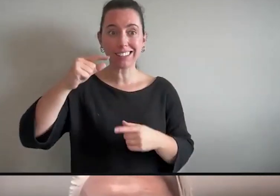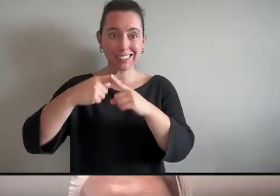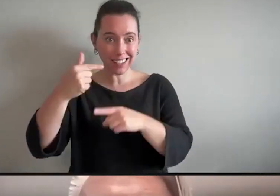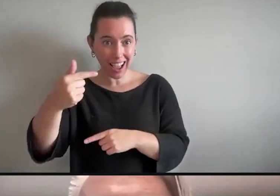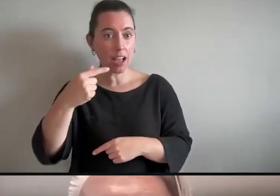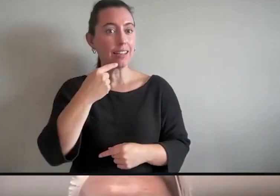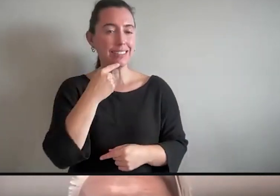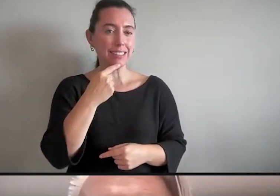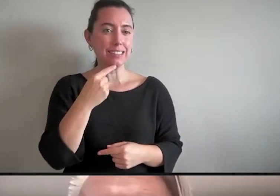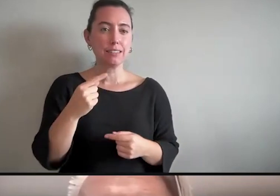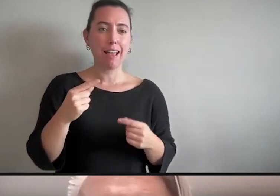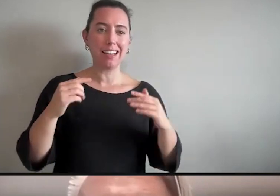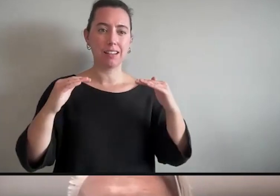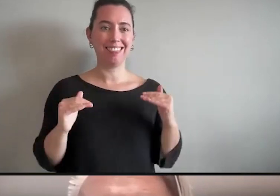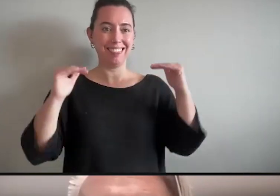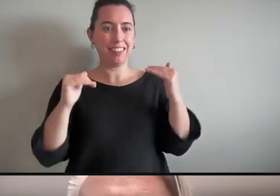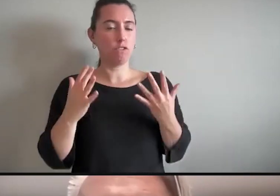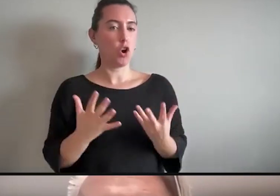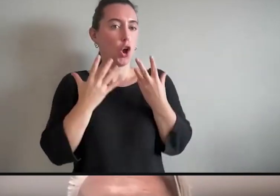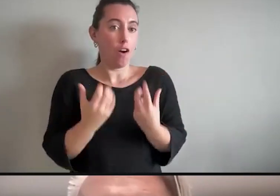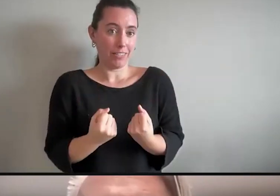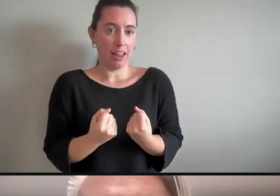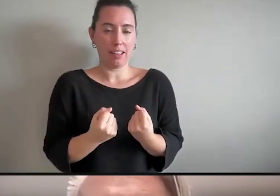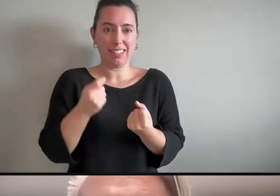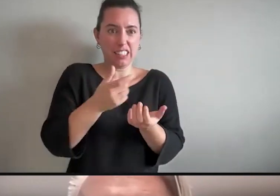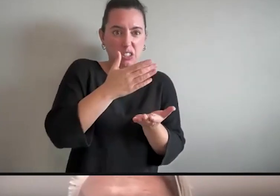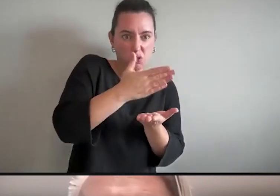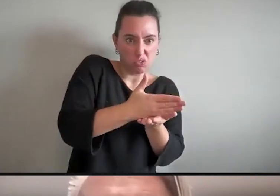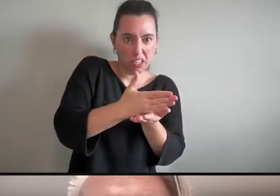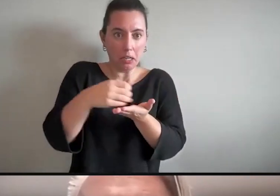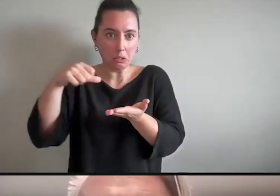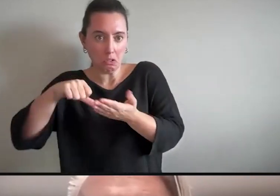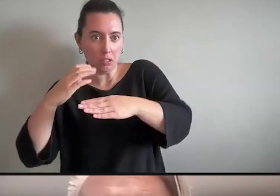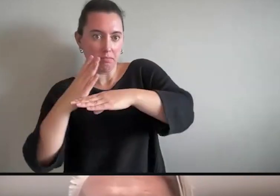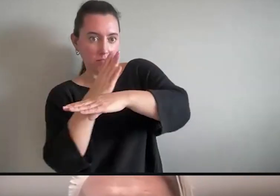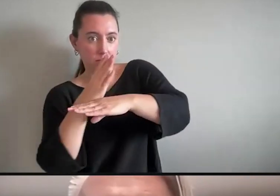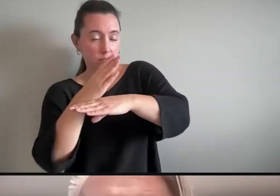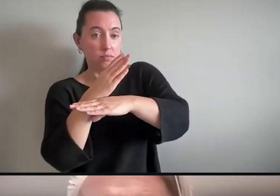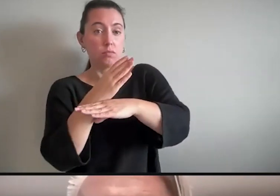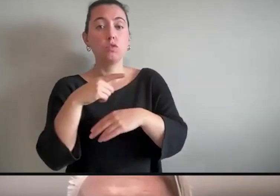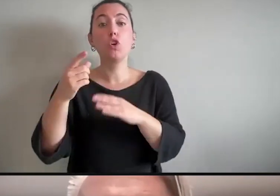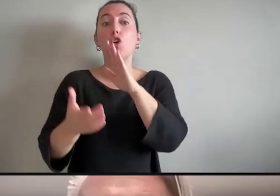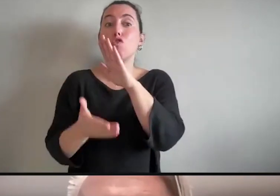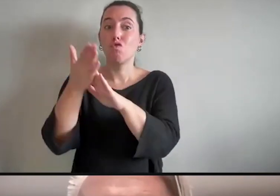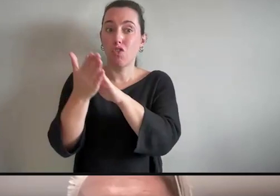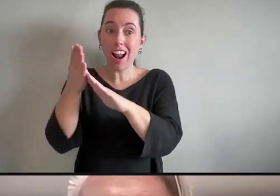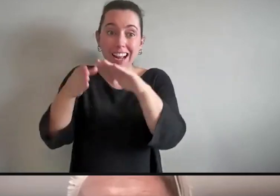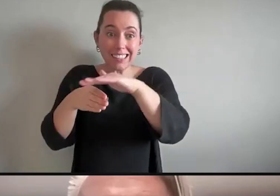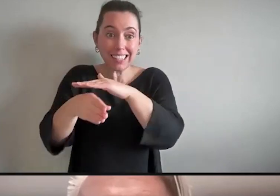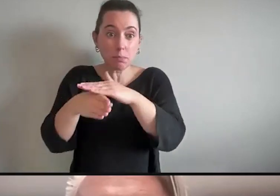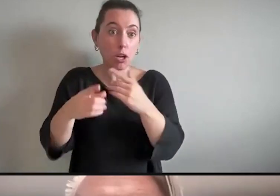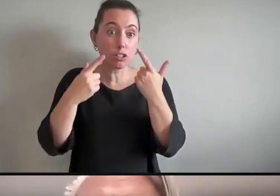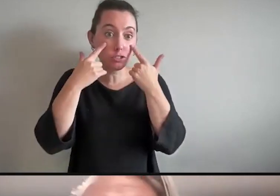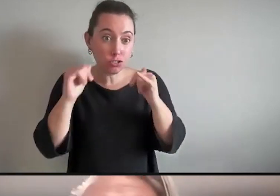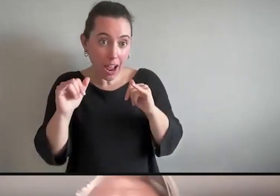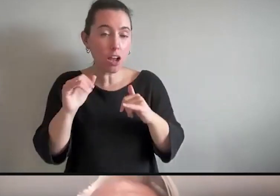of confidence or what level of confidence it has in the description that it's put in there. When you run the accessibility check, it won't come out as an error, but it